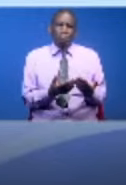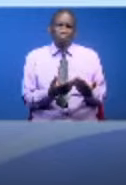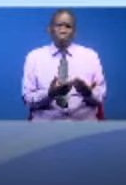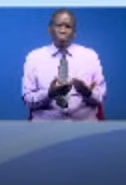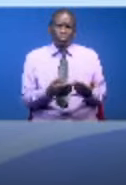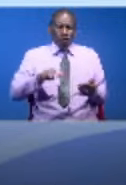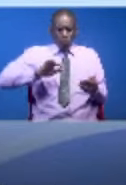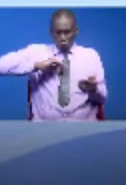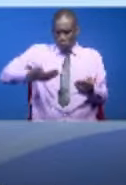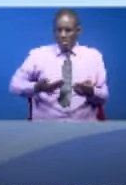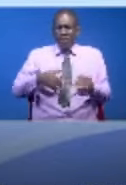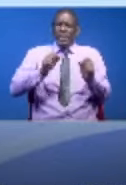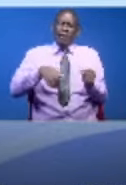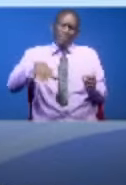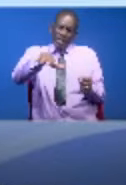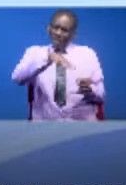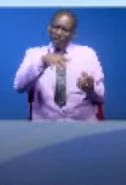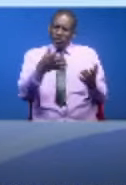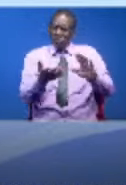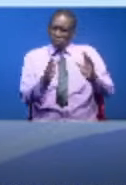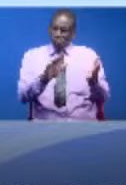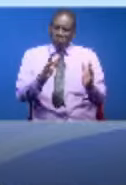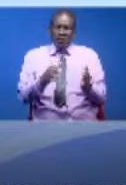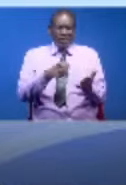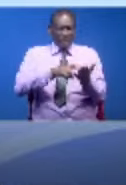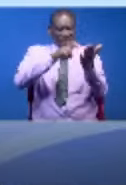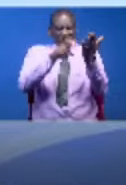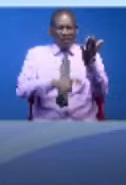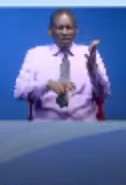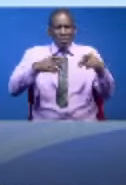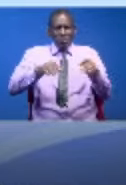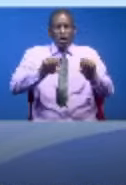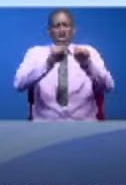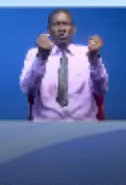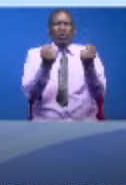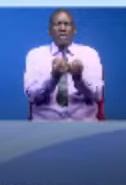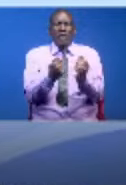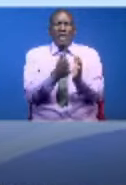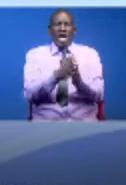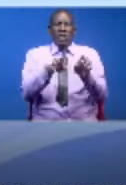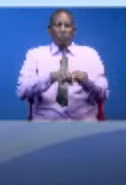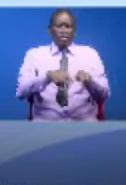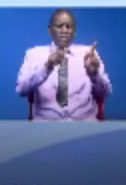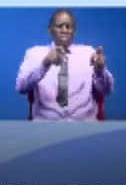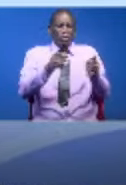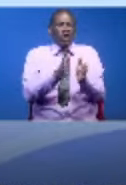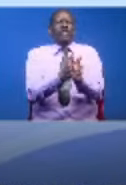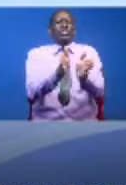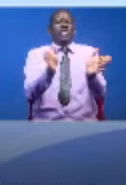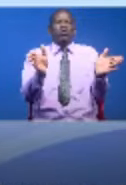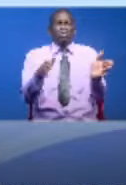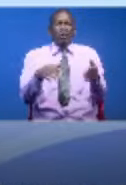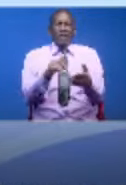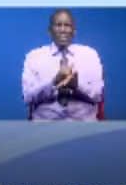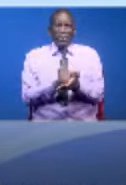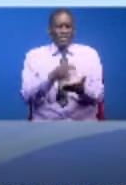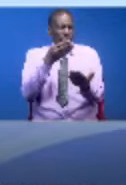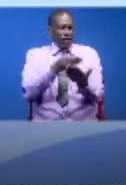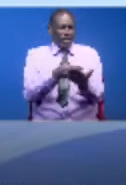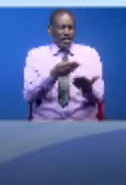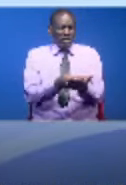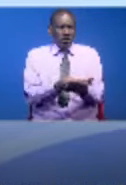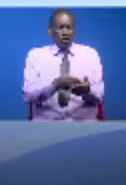women, it could be around the disadvantaged in society, and the population at large, that the financial